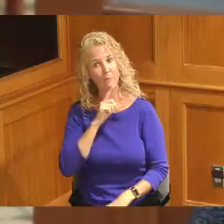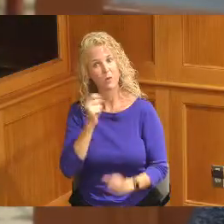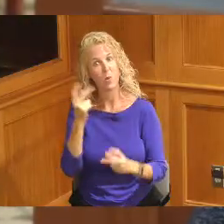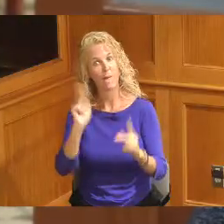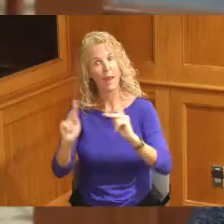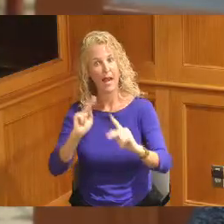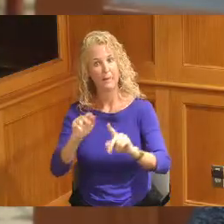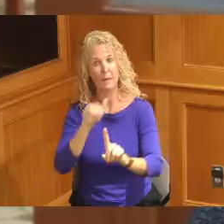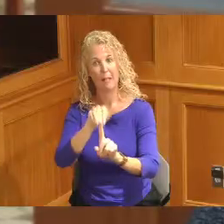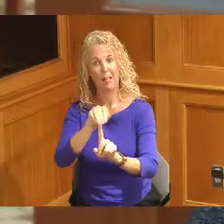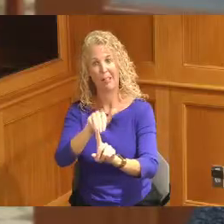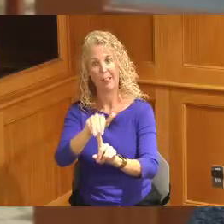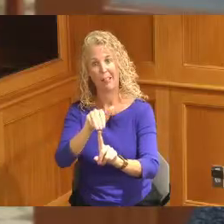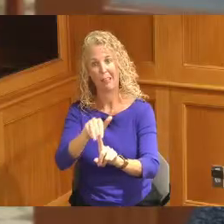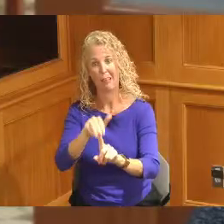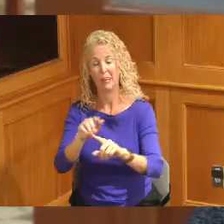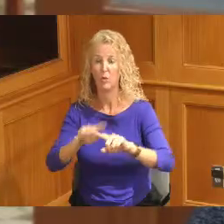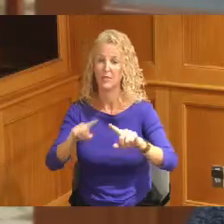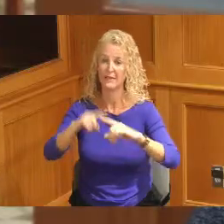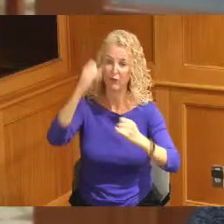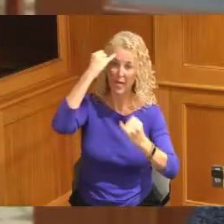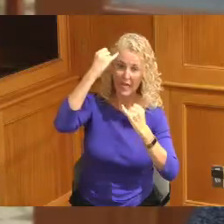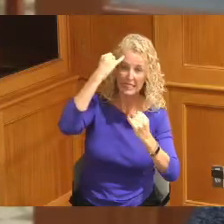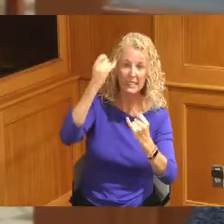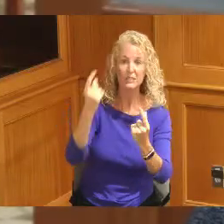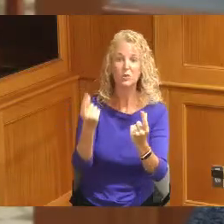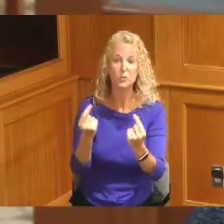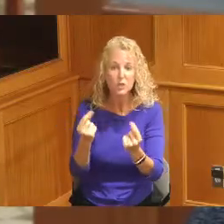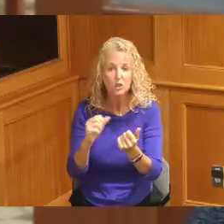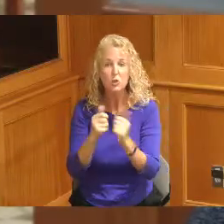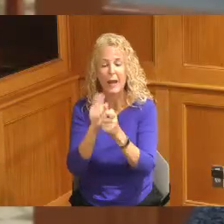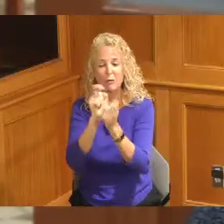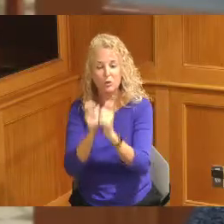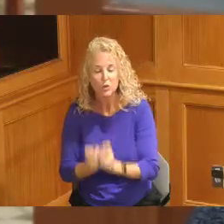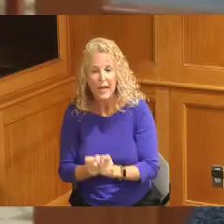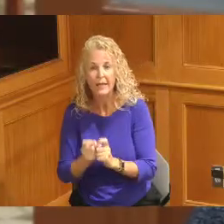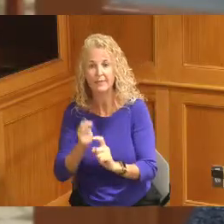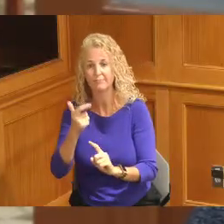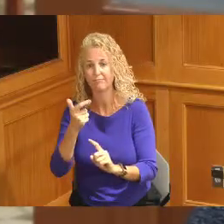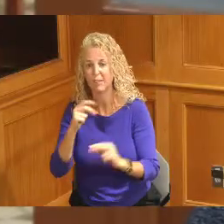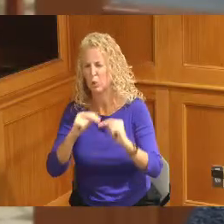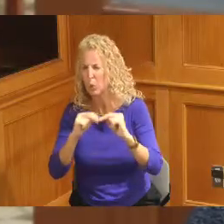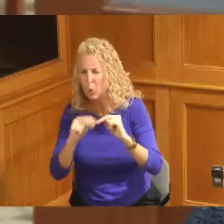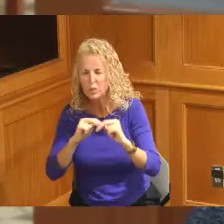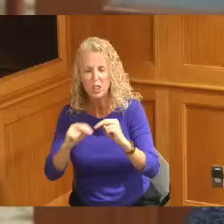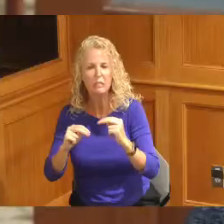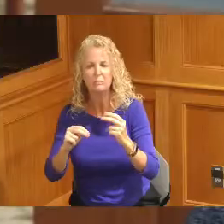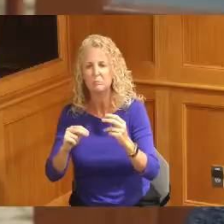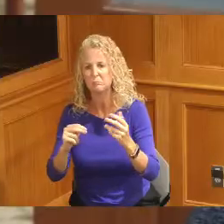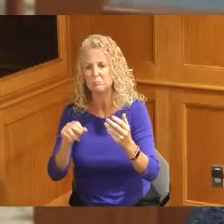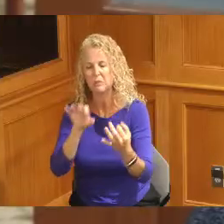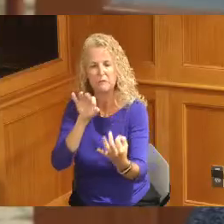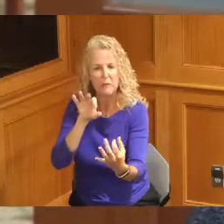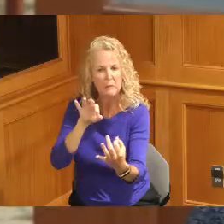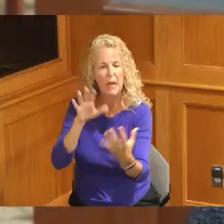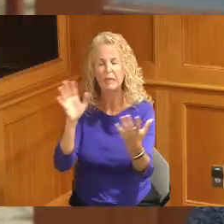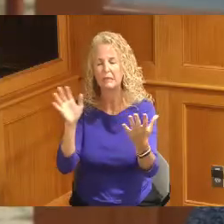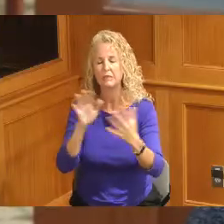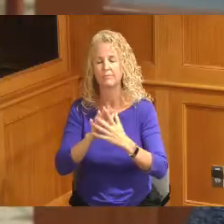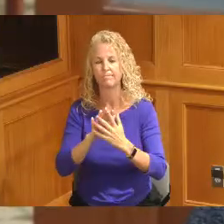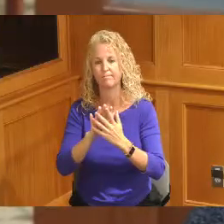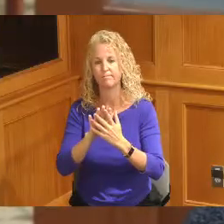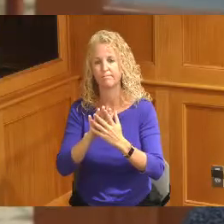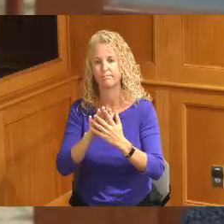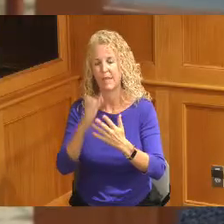that, and ideas as far as what you guys can do to tweak the current negotiations with the current lease, with you